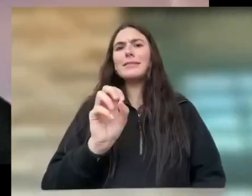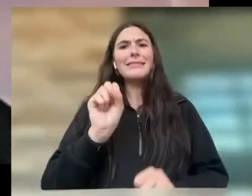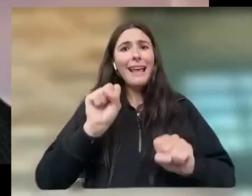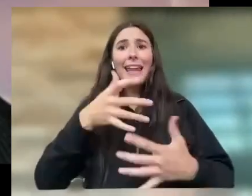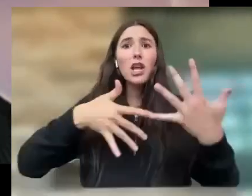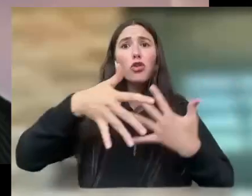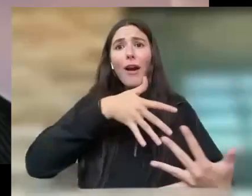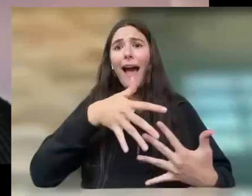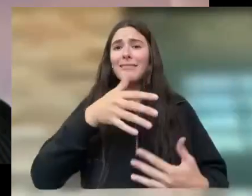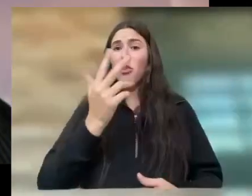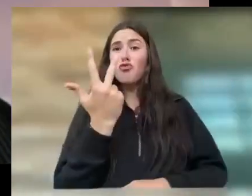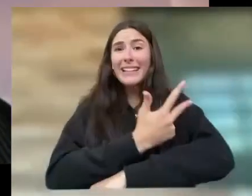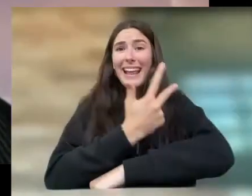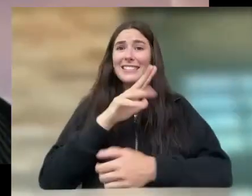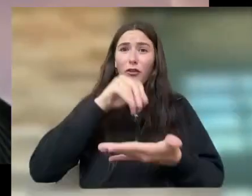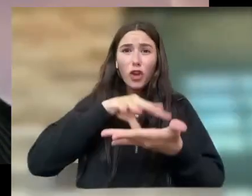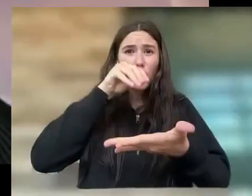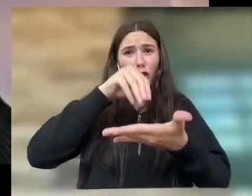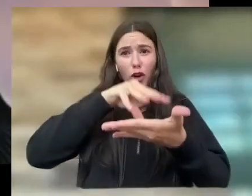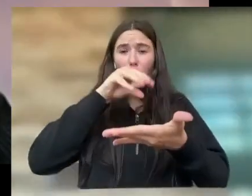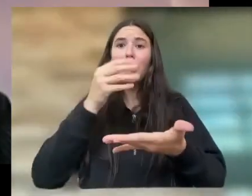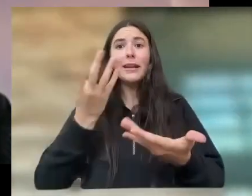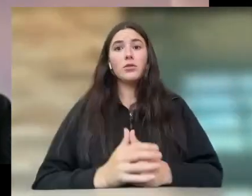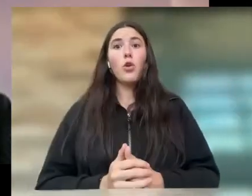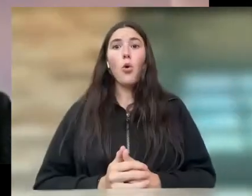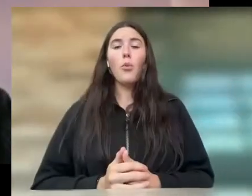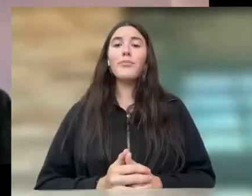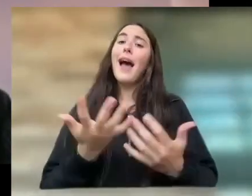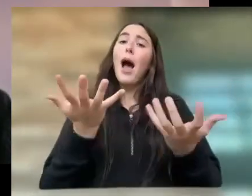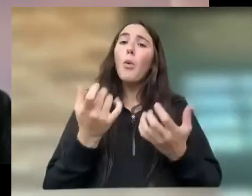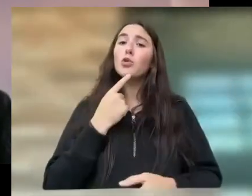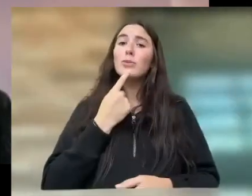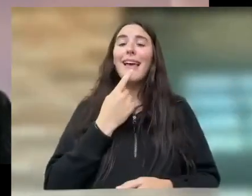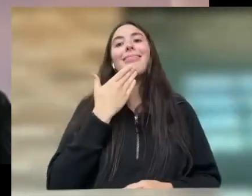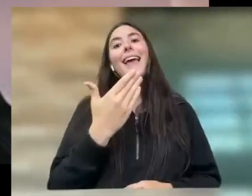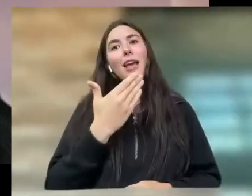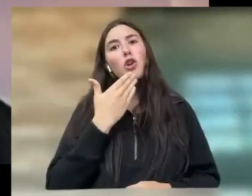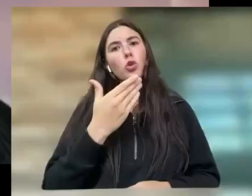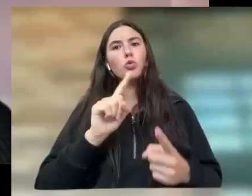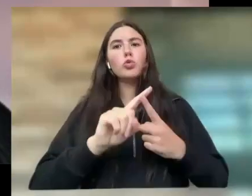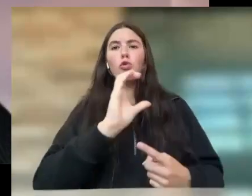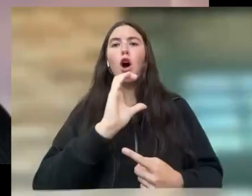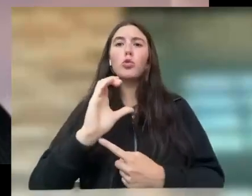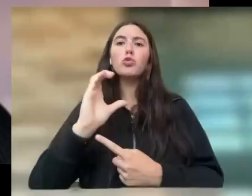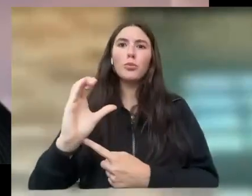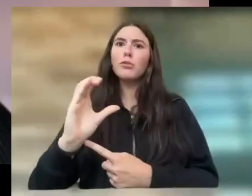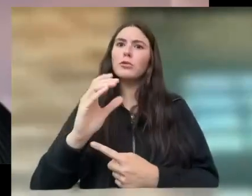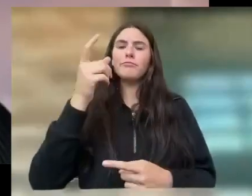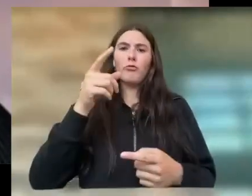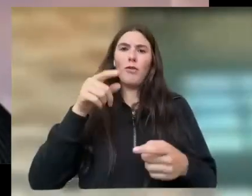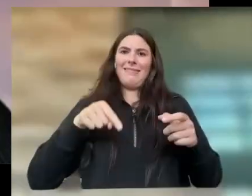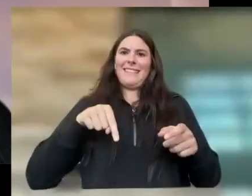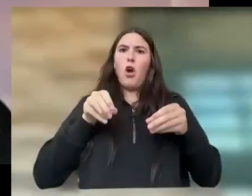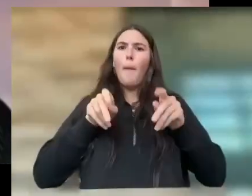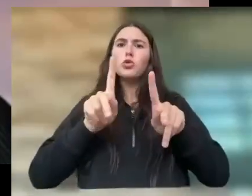3 days of learning that is very, very enriching. And I just want to say thank you to Cross Cultural Communications for this opportunity to speak to so